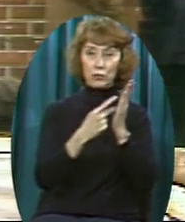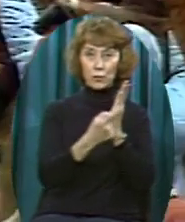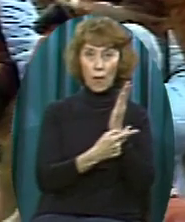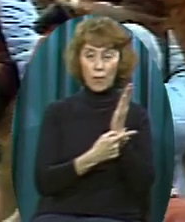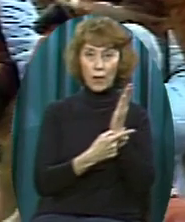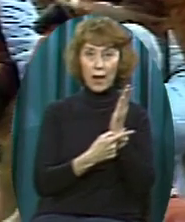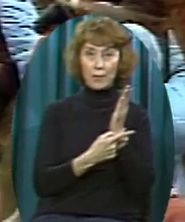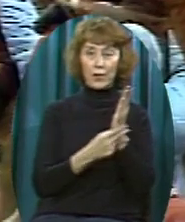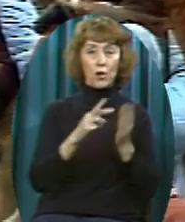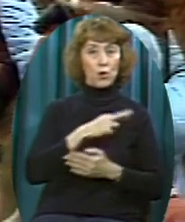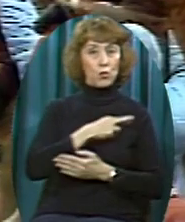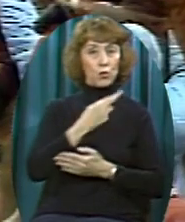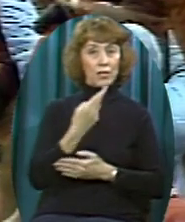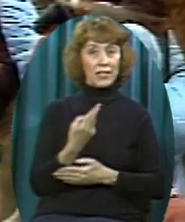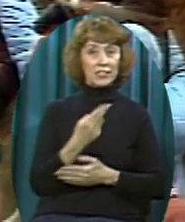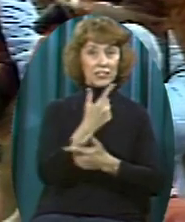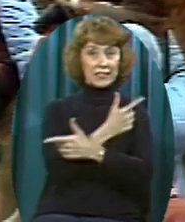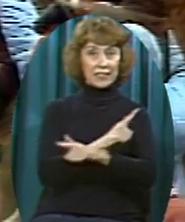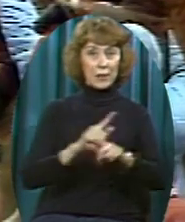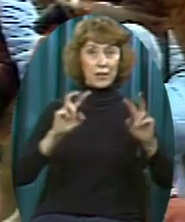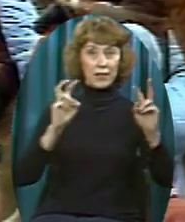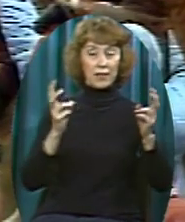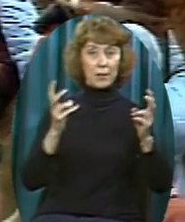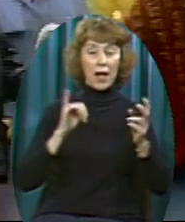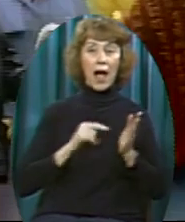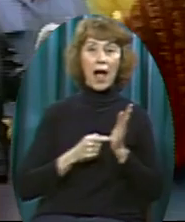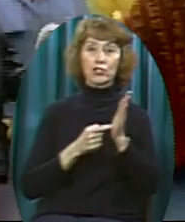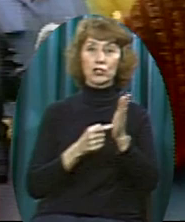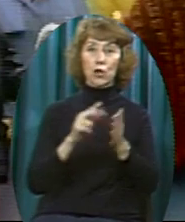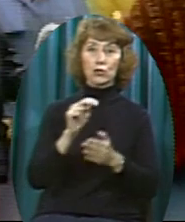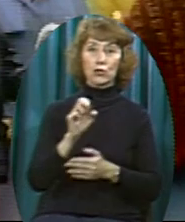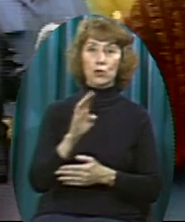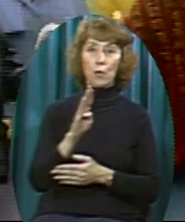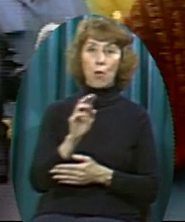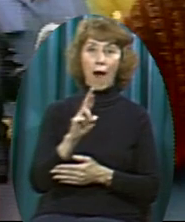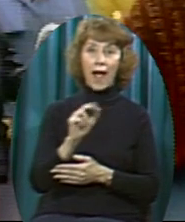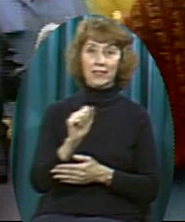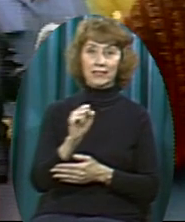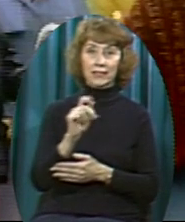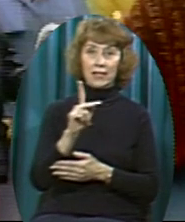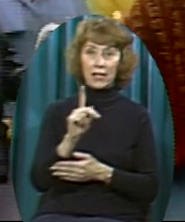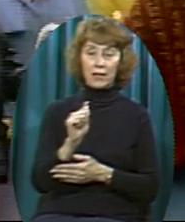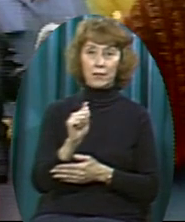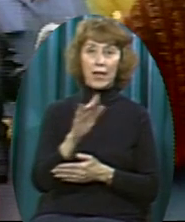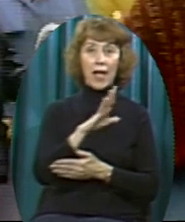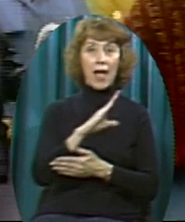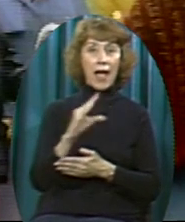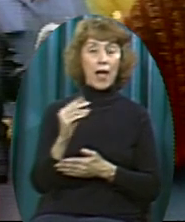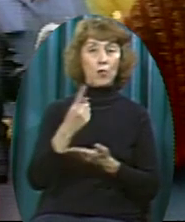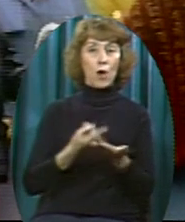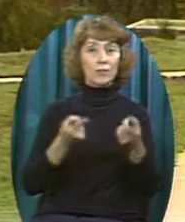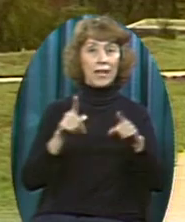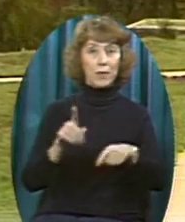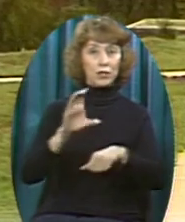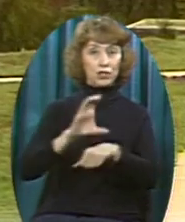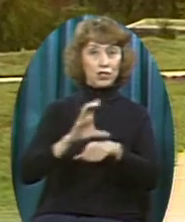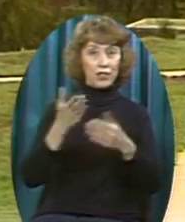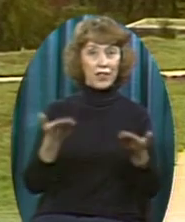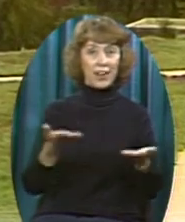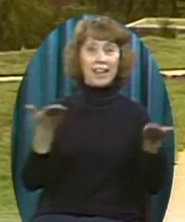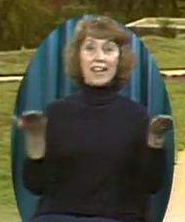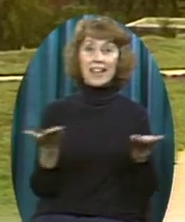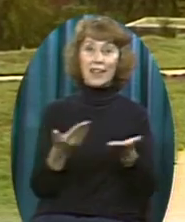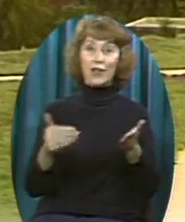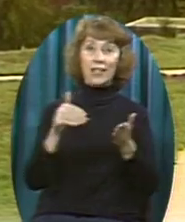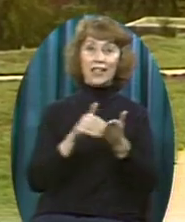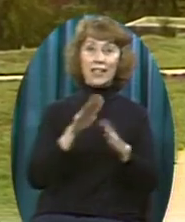I took you to Louisville, Nebraska, on the lawn of the Faith Baptist Church. And here we are back on